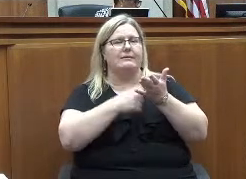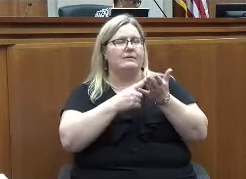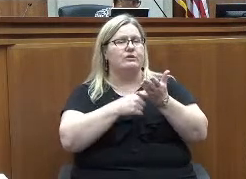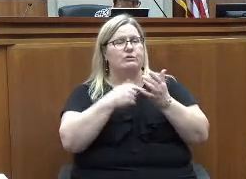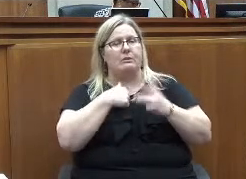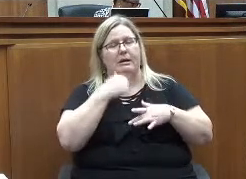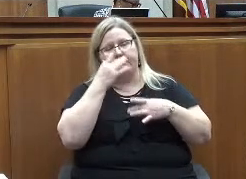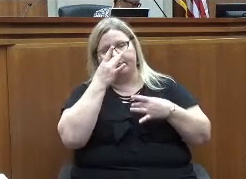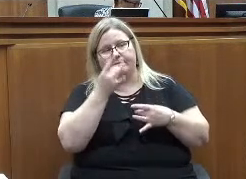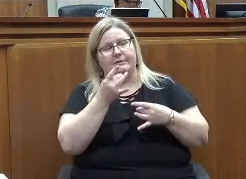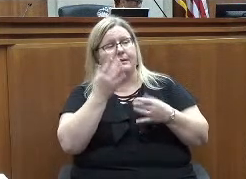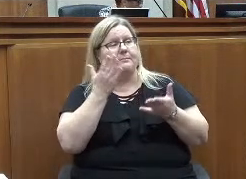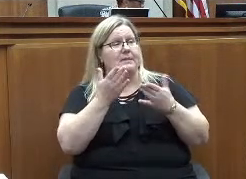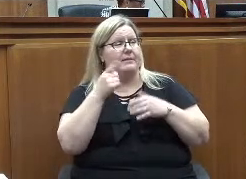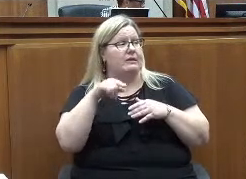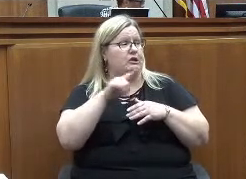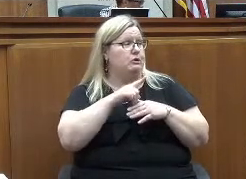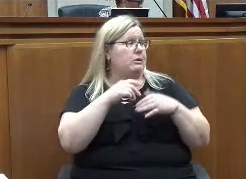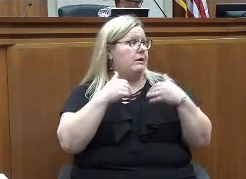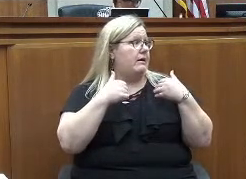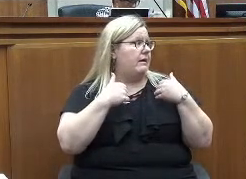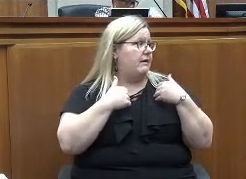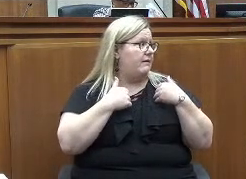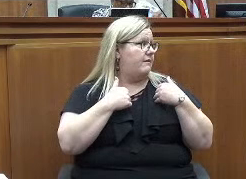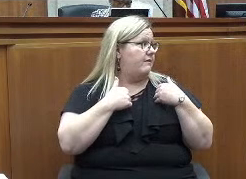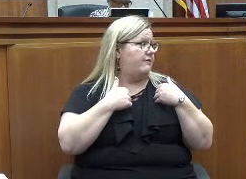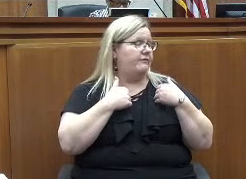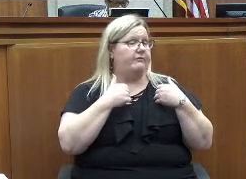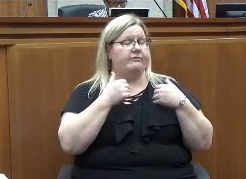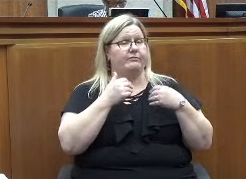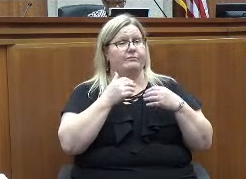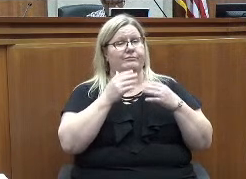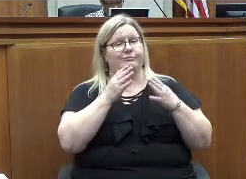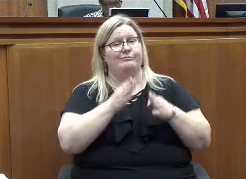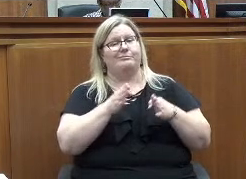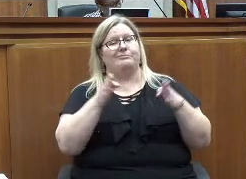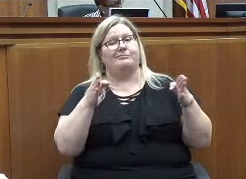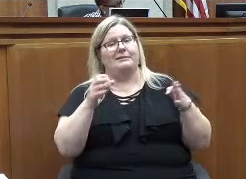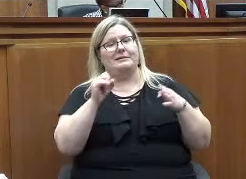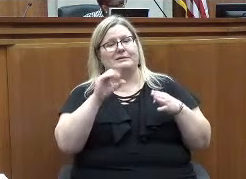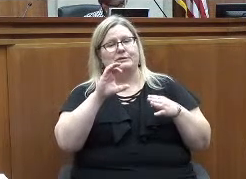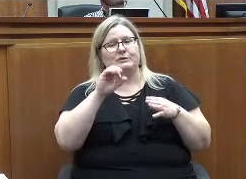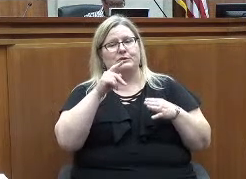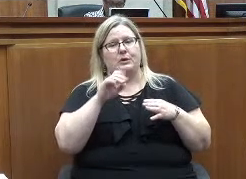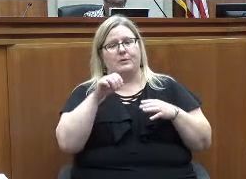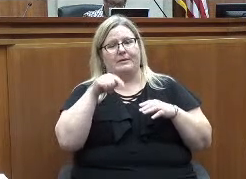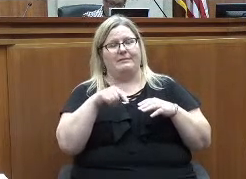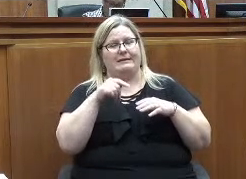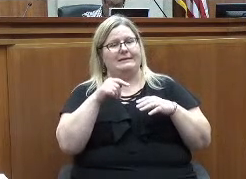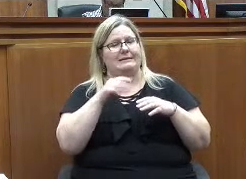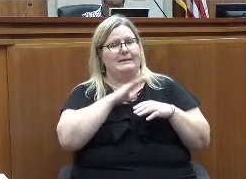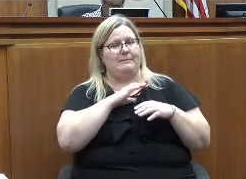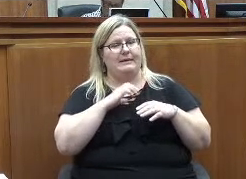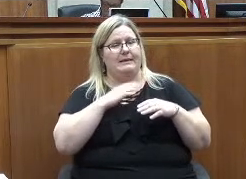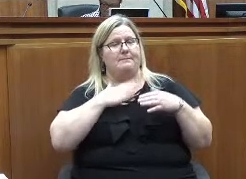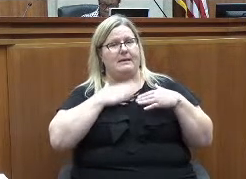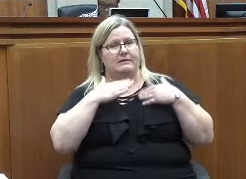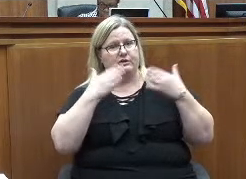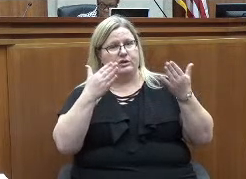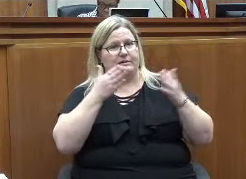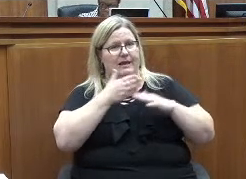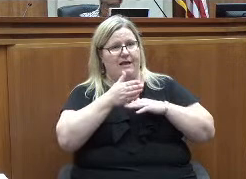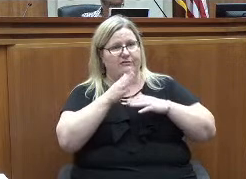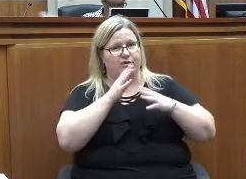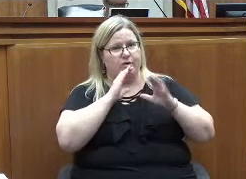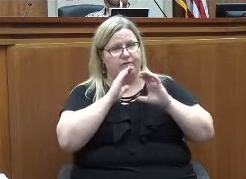any thoughts you may have with how we could broaden the scope of this committee. My suggestion, after